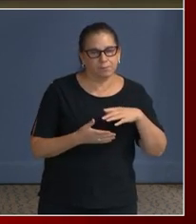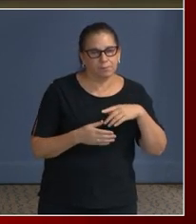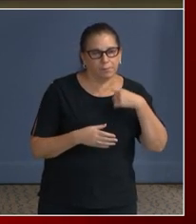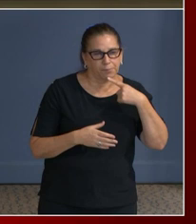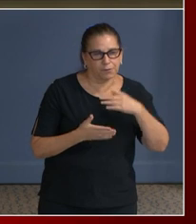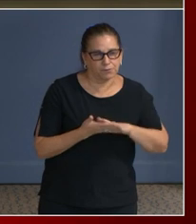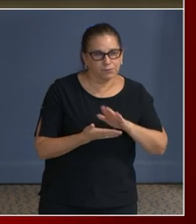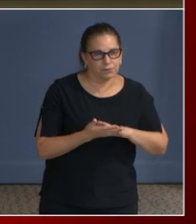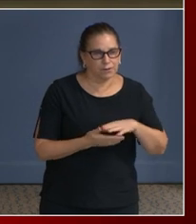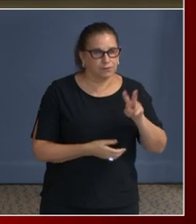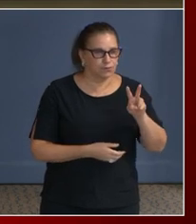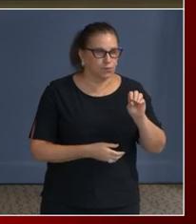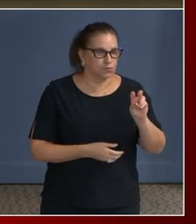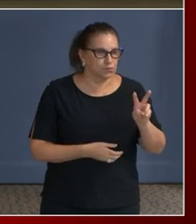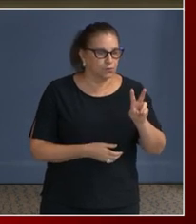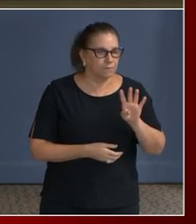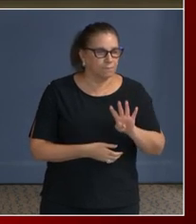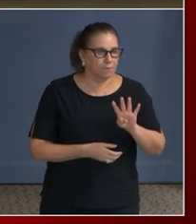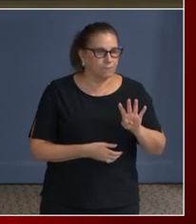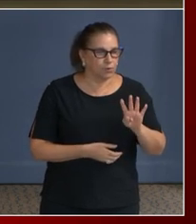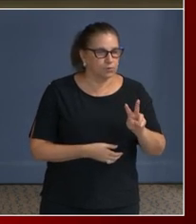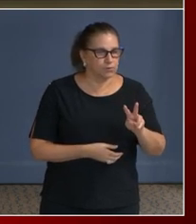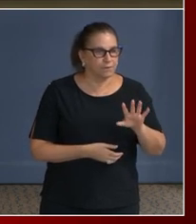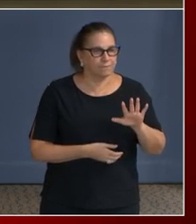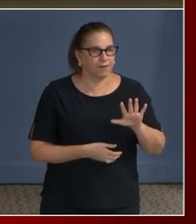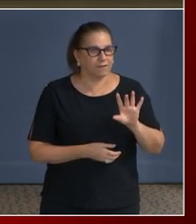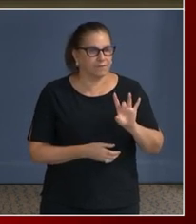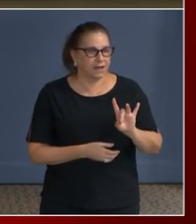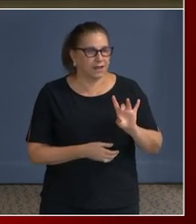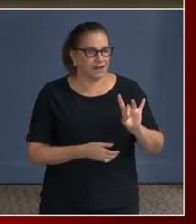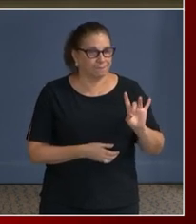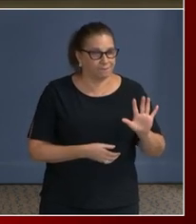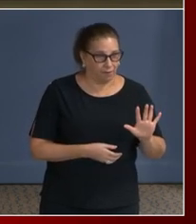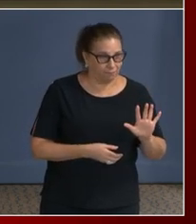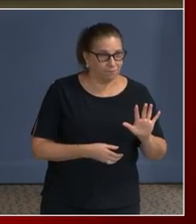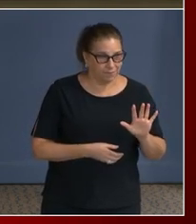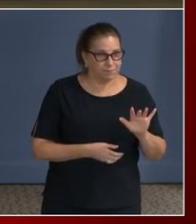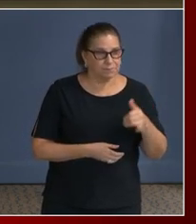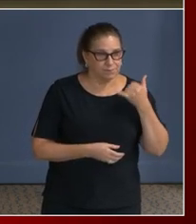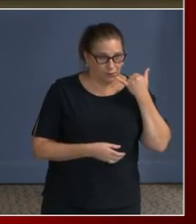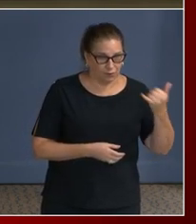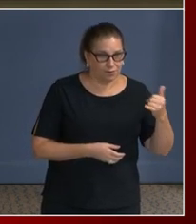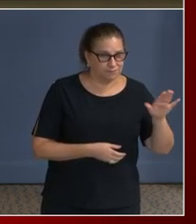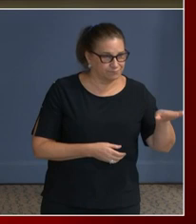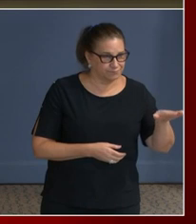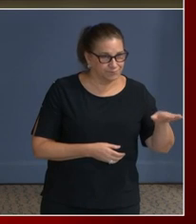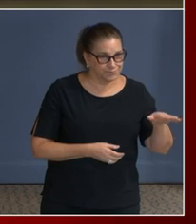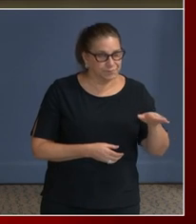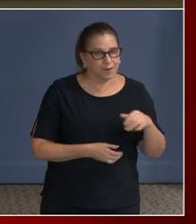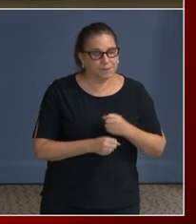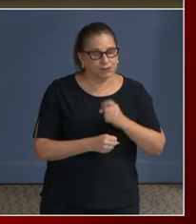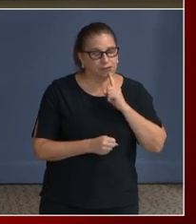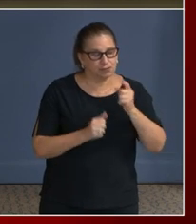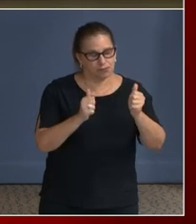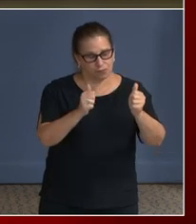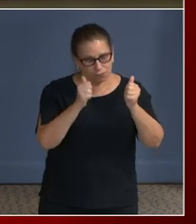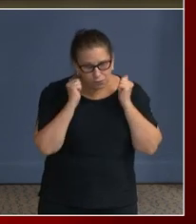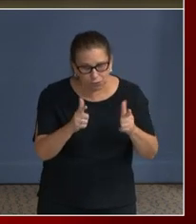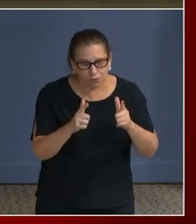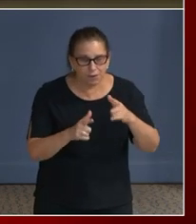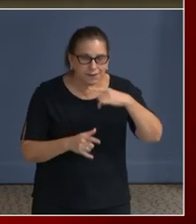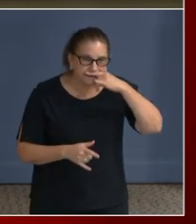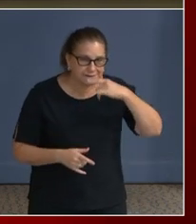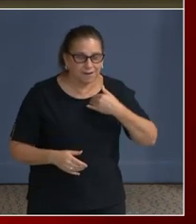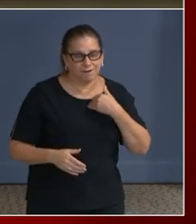202-442-5885. So we want to make sure all students and families are connected. If your student is at a DC Public